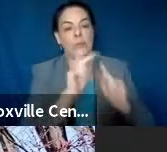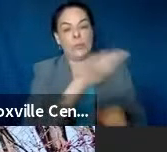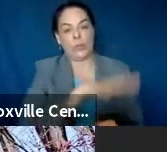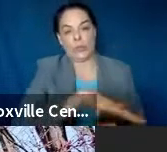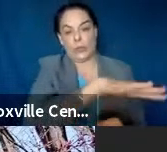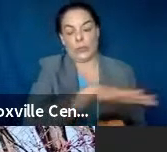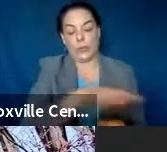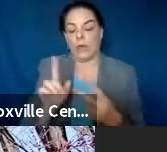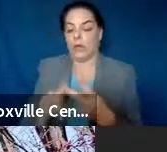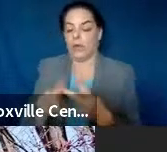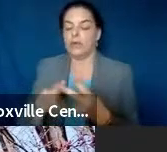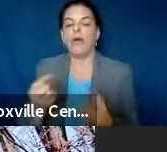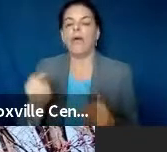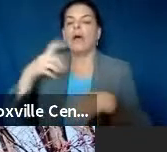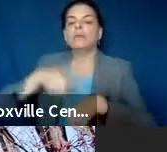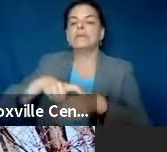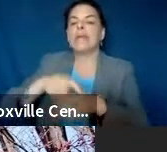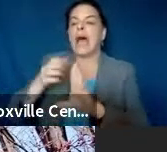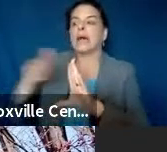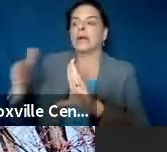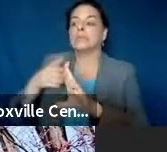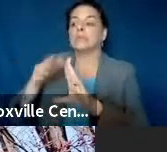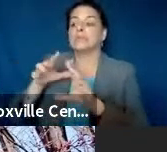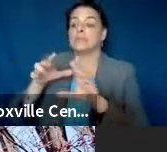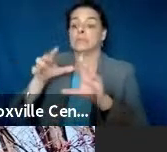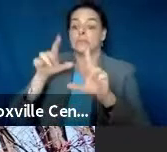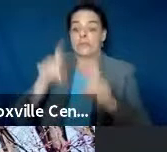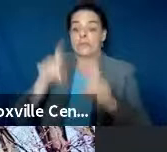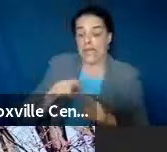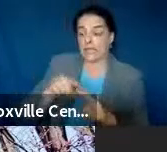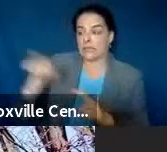and another for average time between specimen collection and